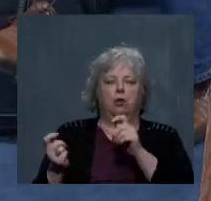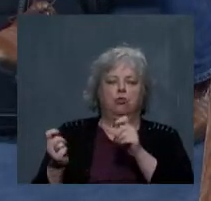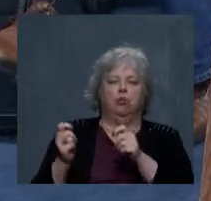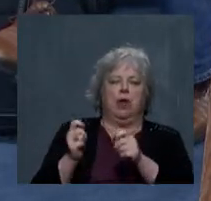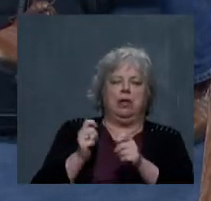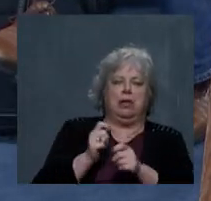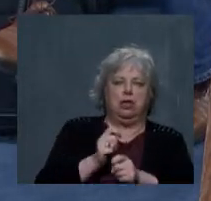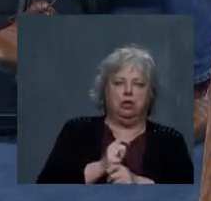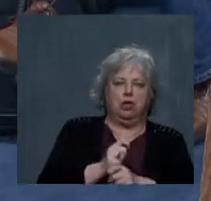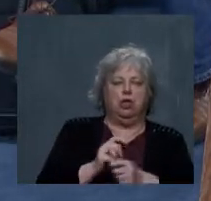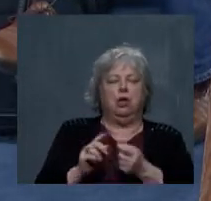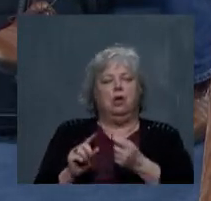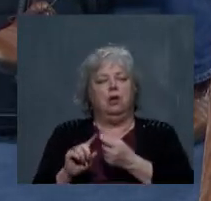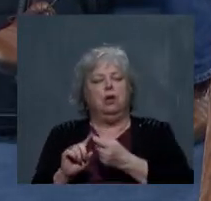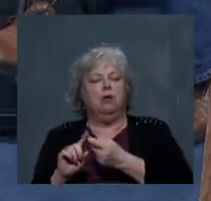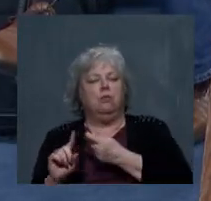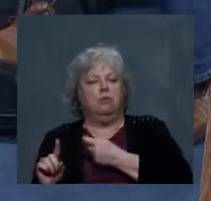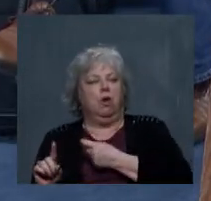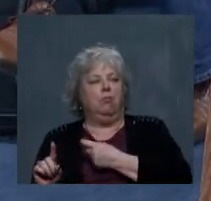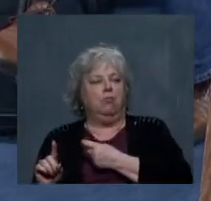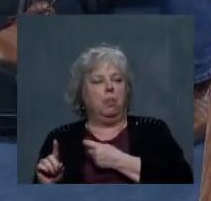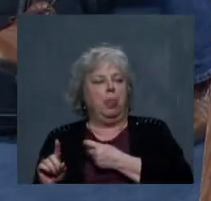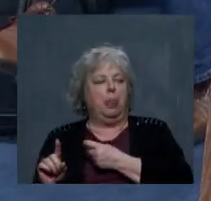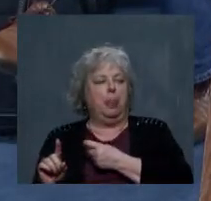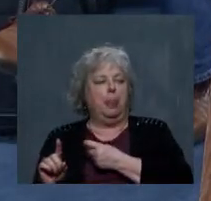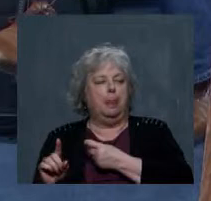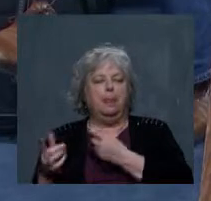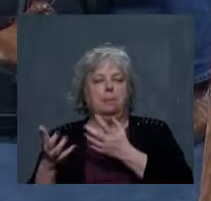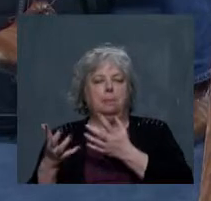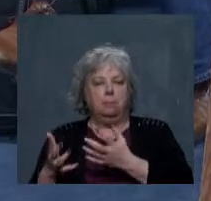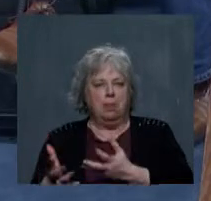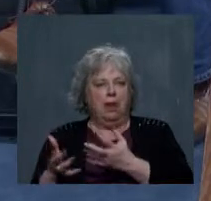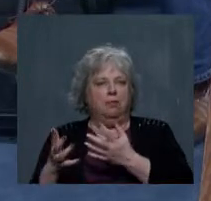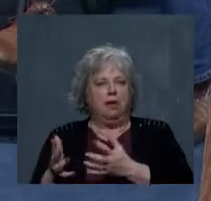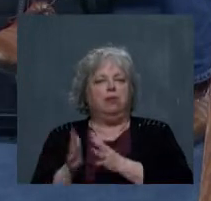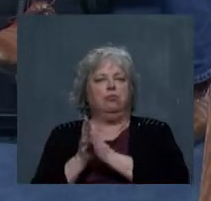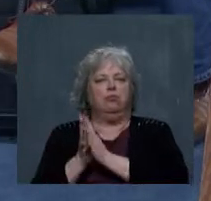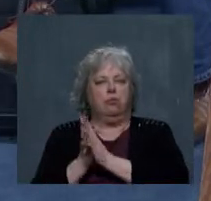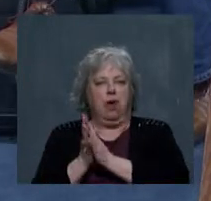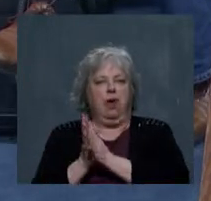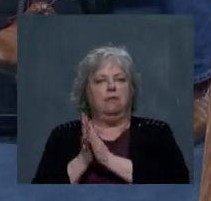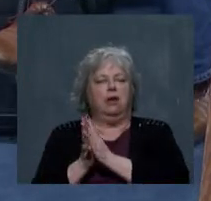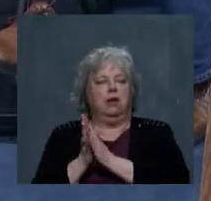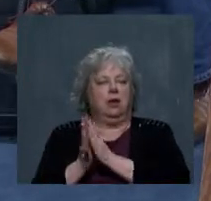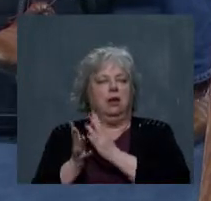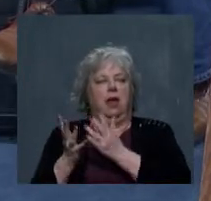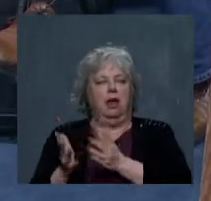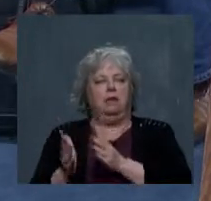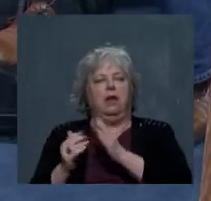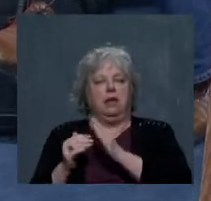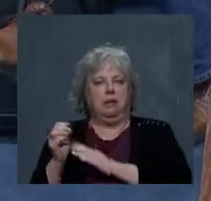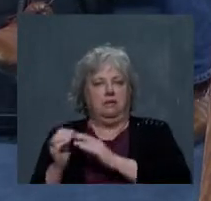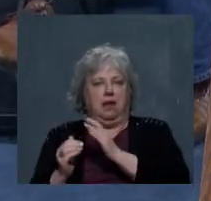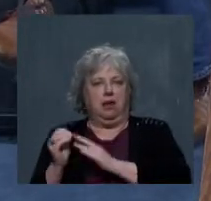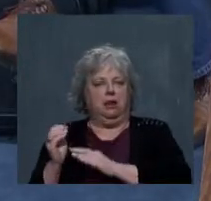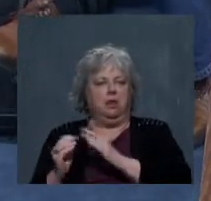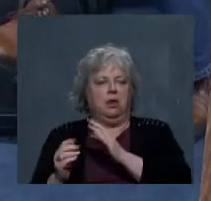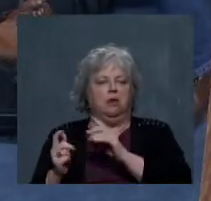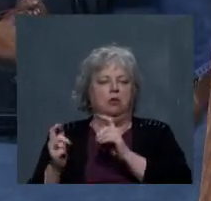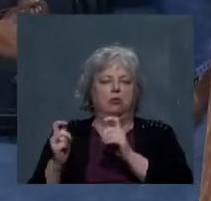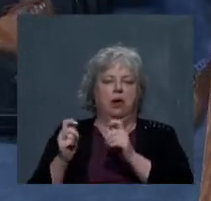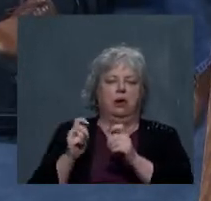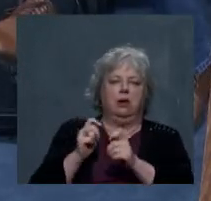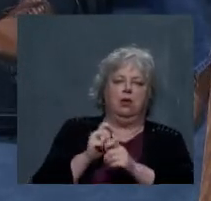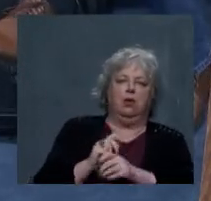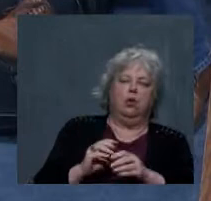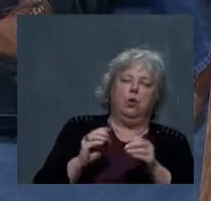transition from the heavy traffic and heavy development into